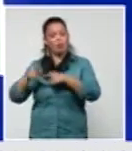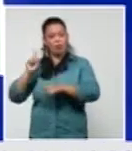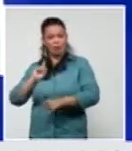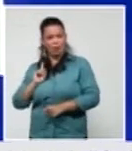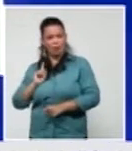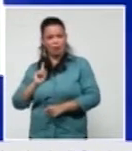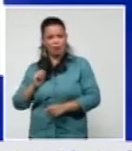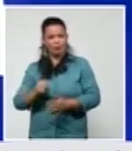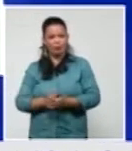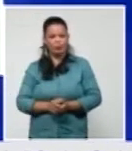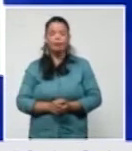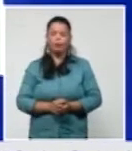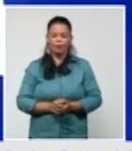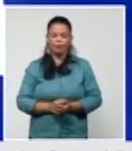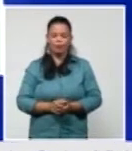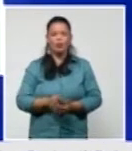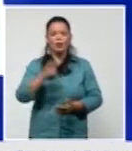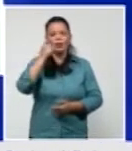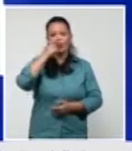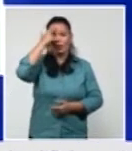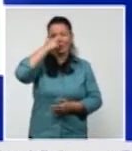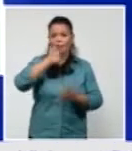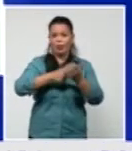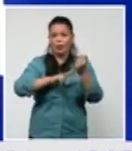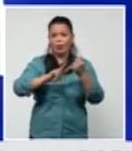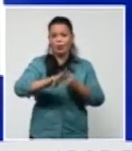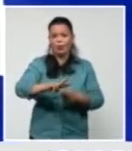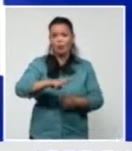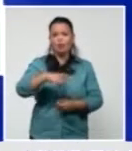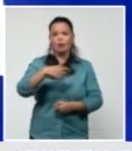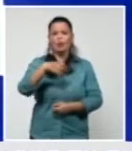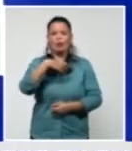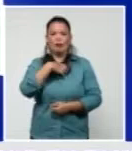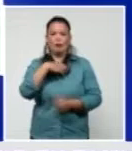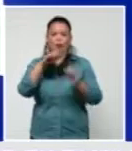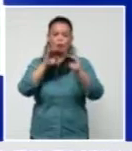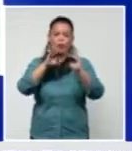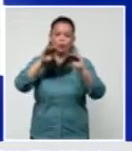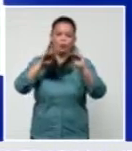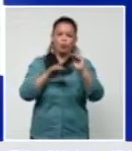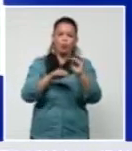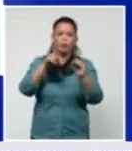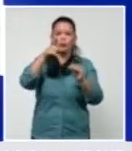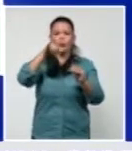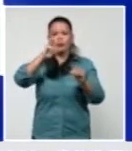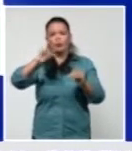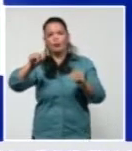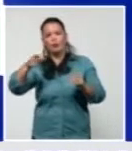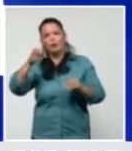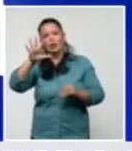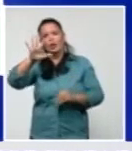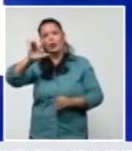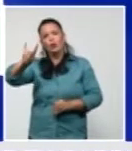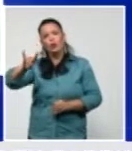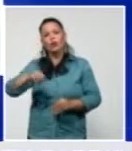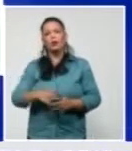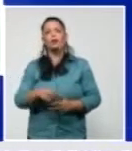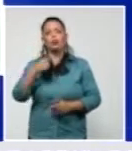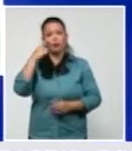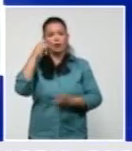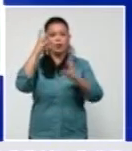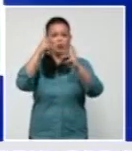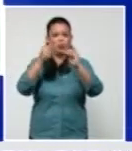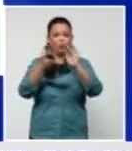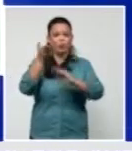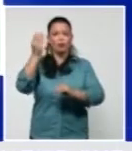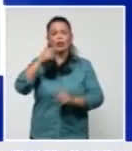Matanzas 0.14, and Santiago de Cuba 0.10. This means that Cuba's rate